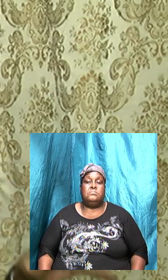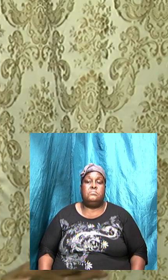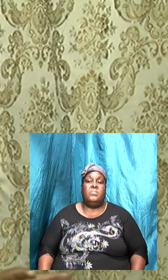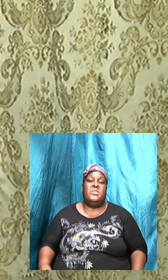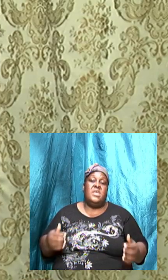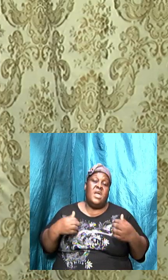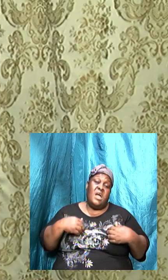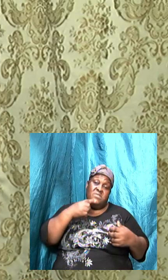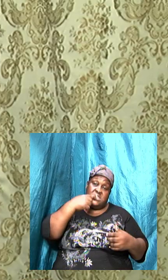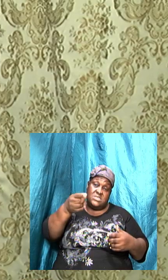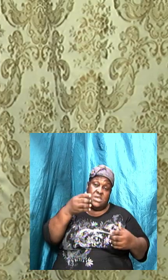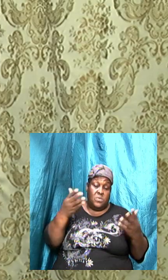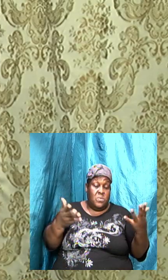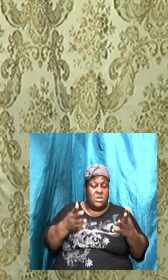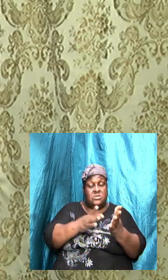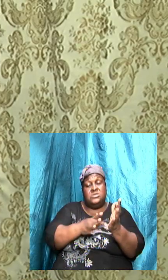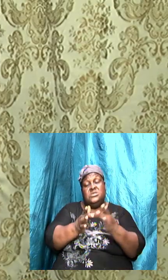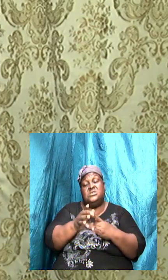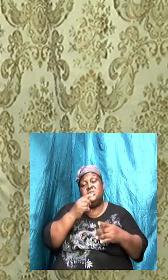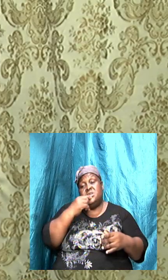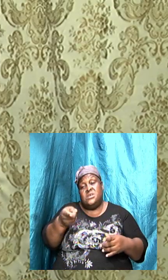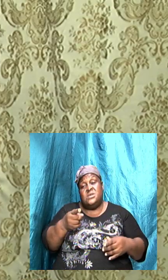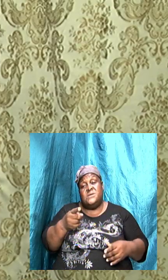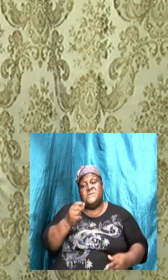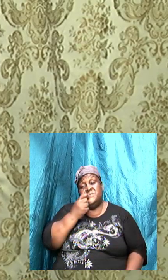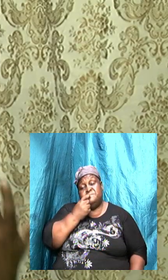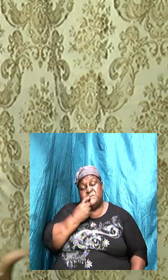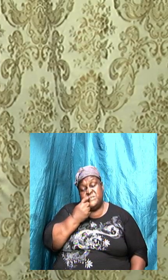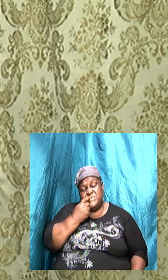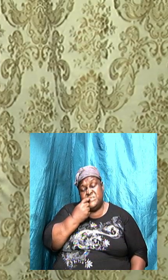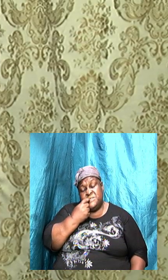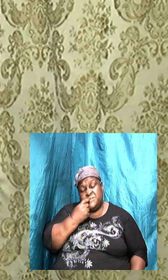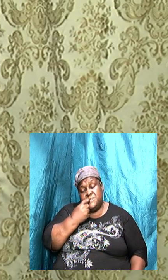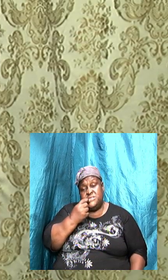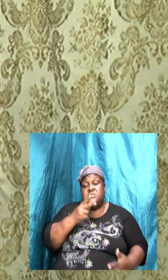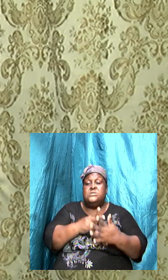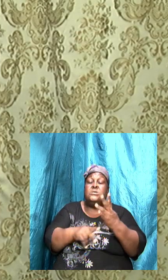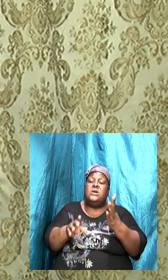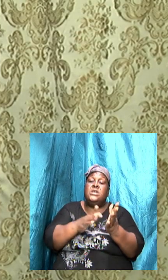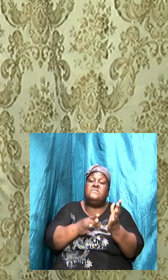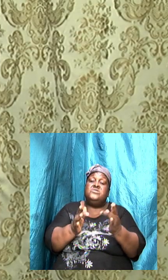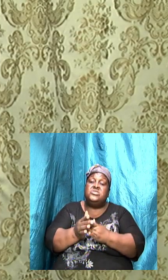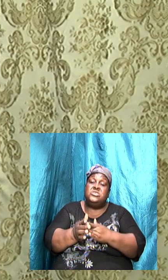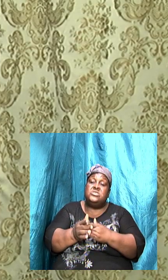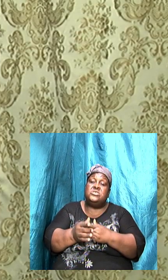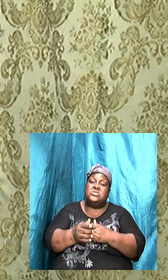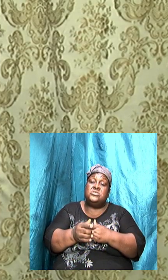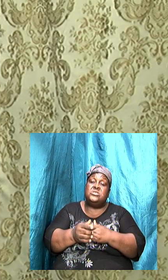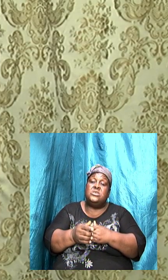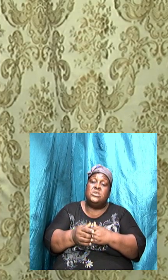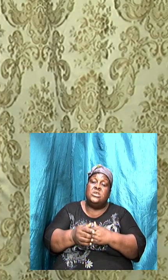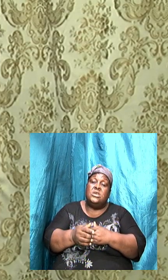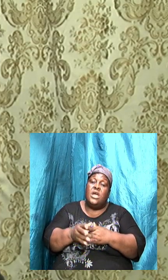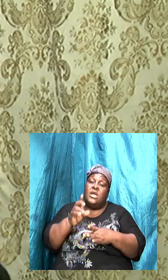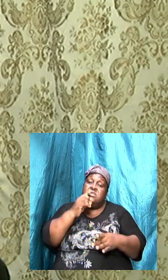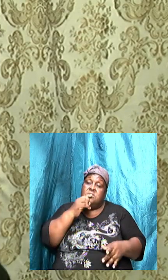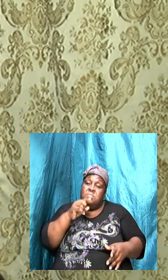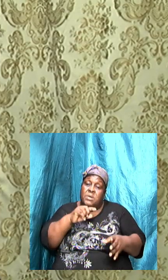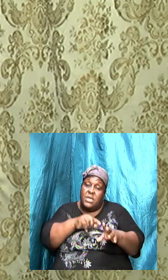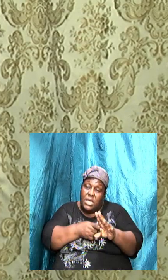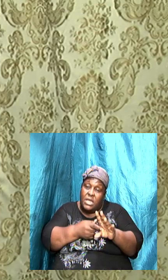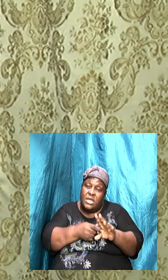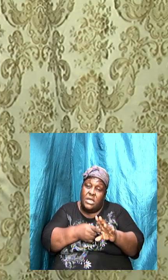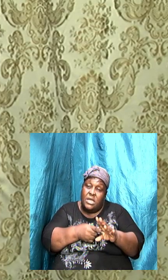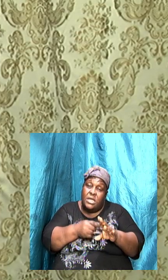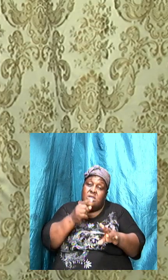having said what he said, a serious part of Jesus emerged. And he now confronts them and said,